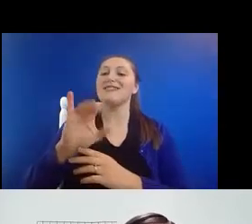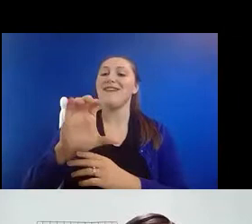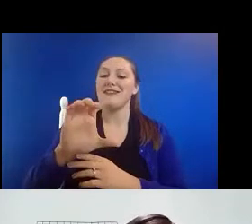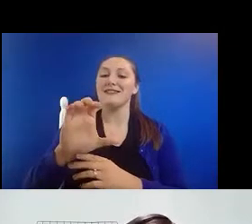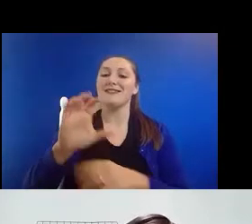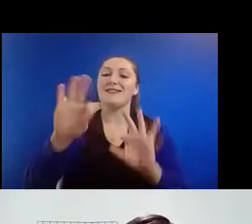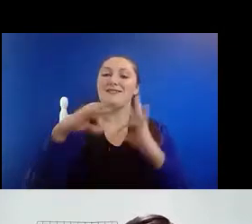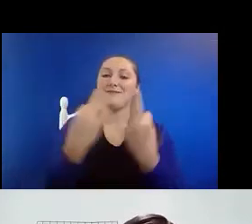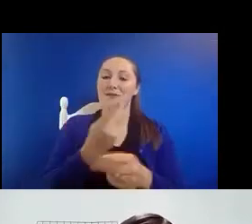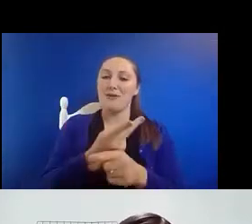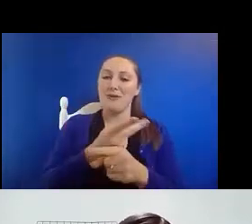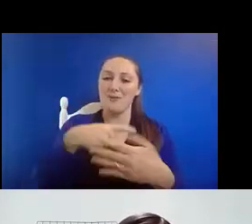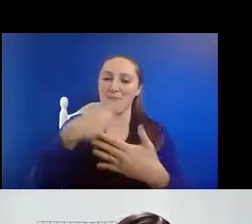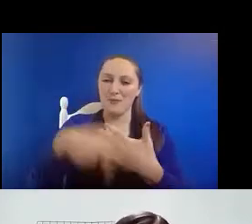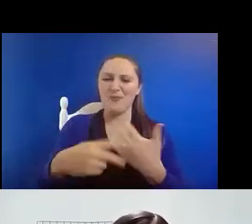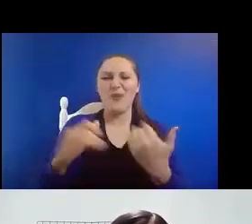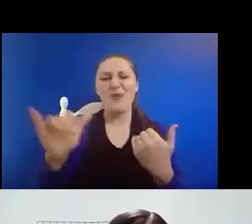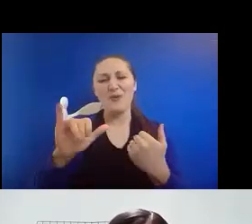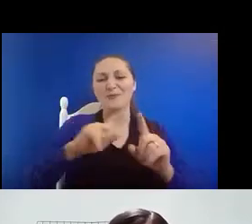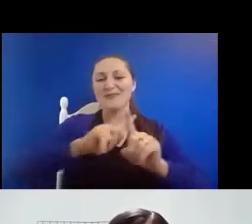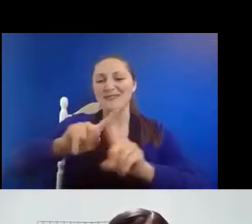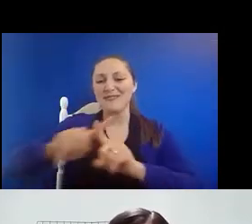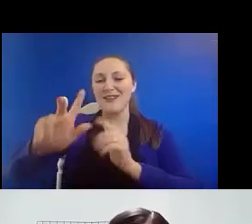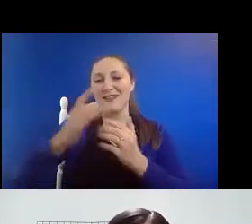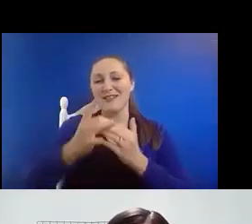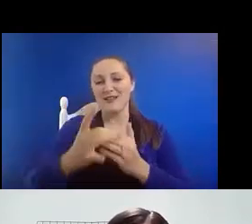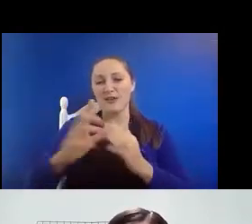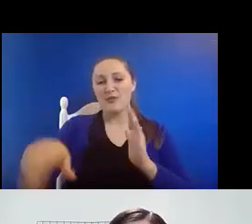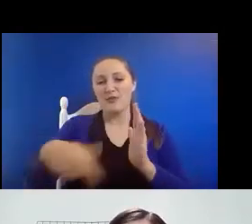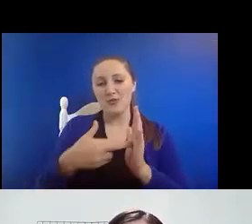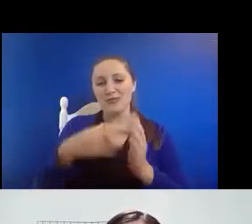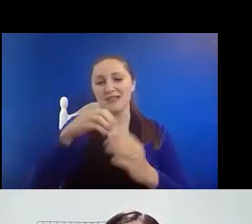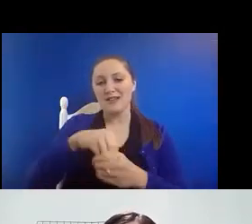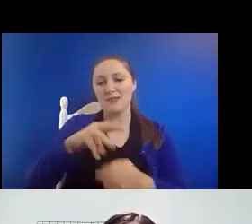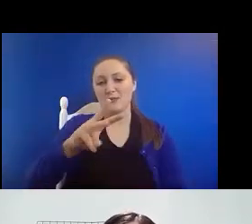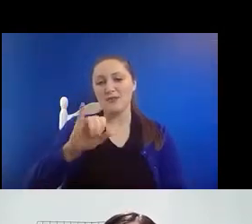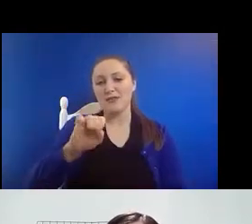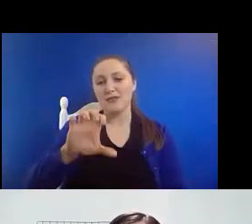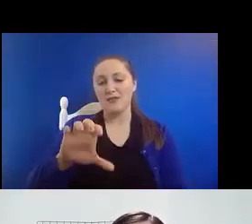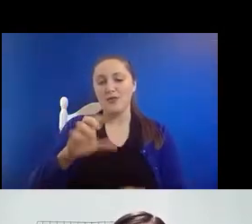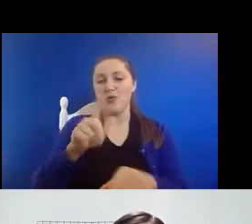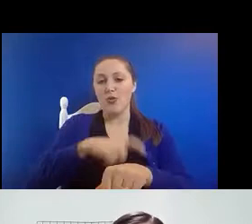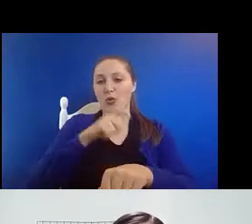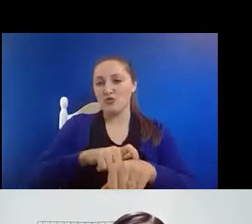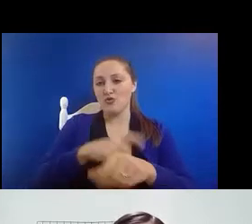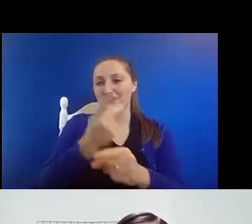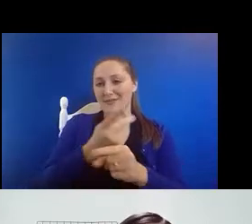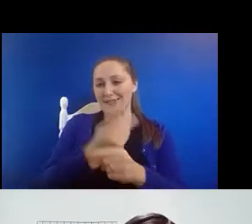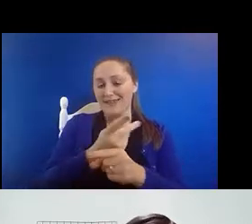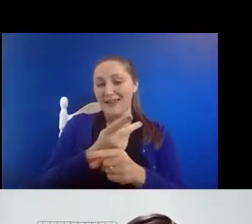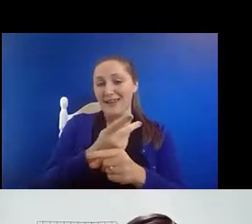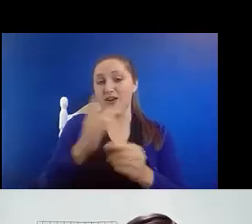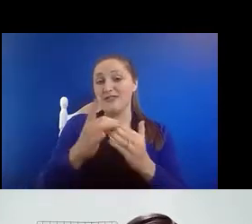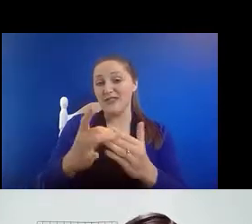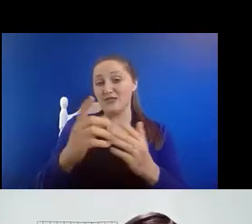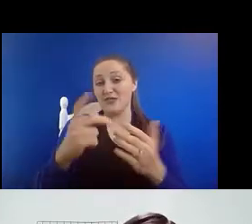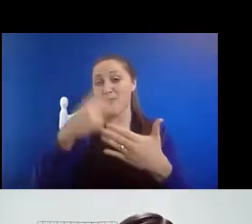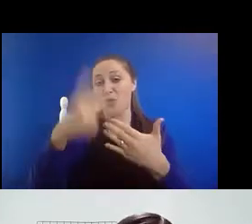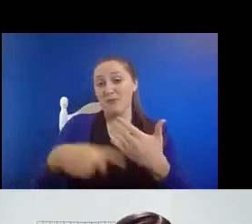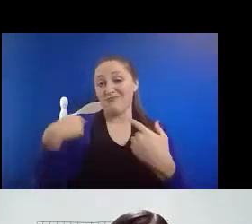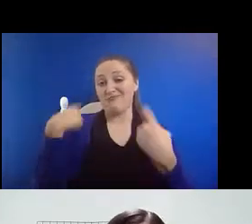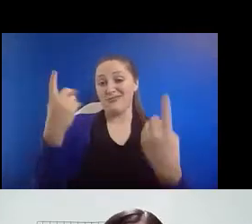a variety of leadership roles in Wisconsin's long-term care system over the last 15 years. His experience as